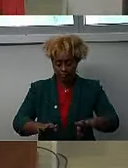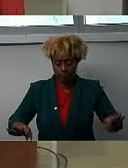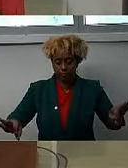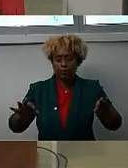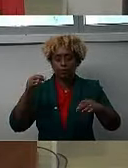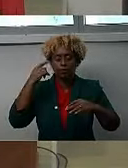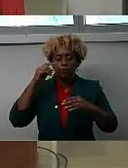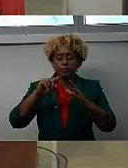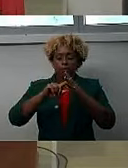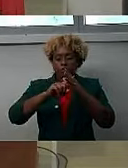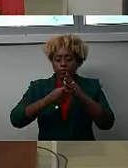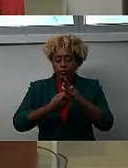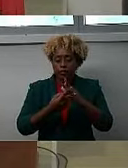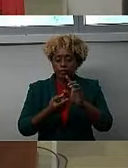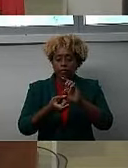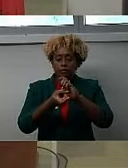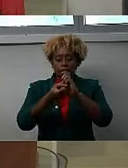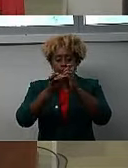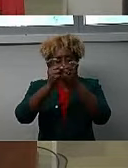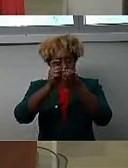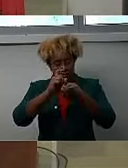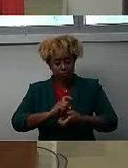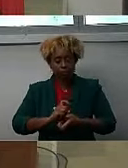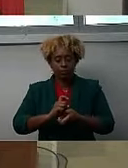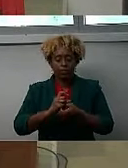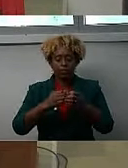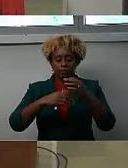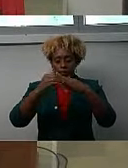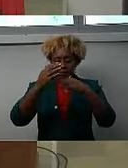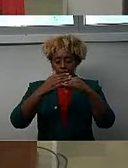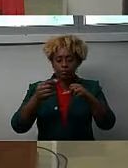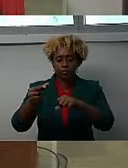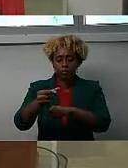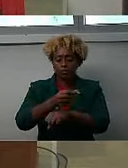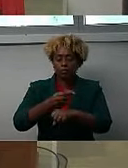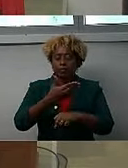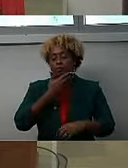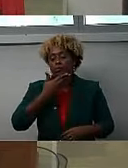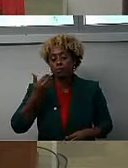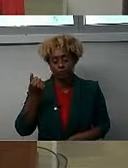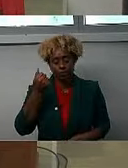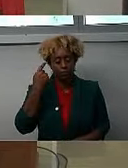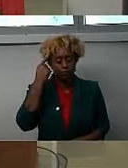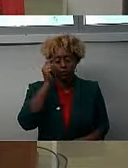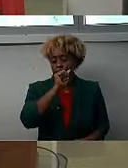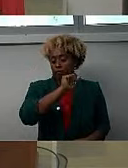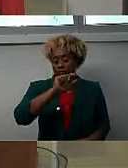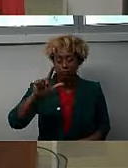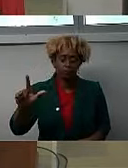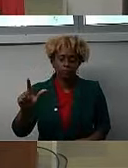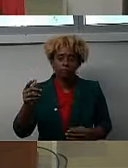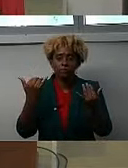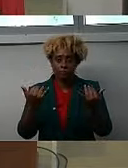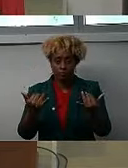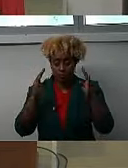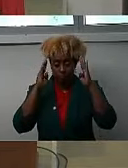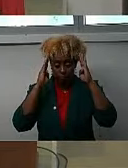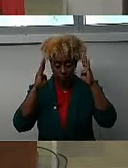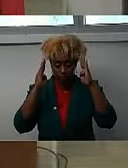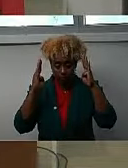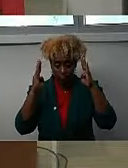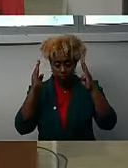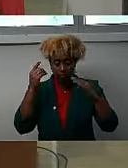the transformation to build a better Grenada for all. Our focus in this session of Parliament